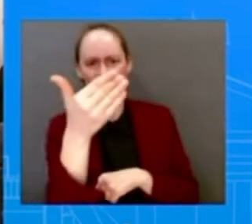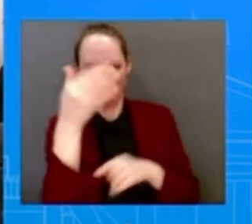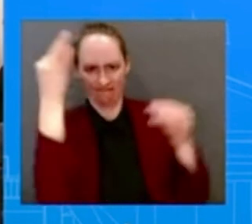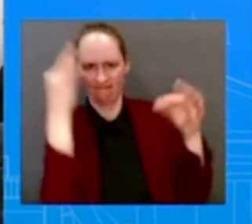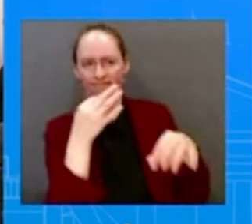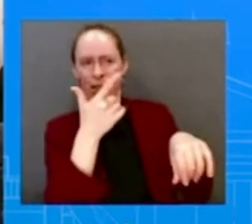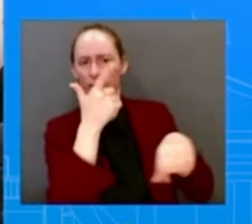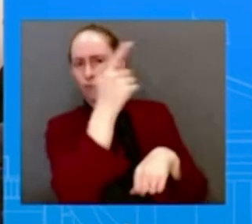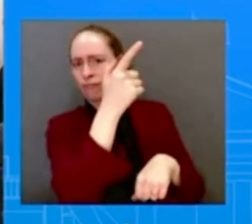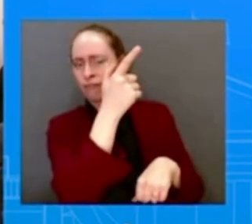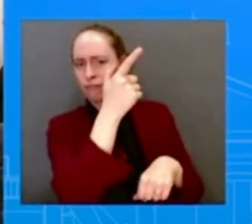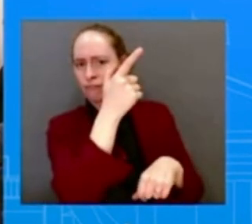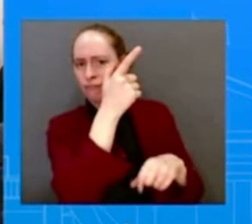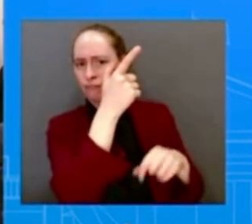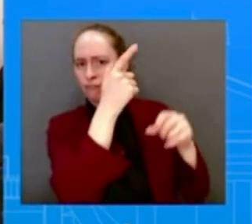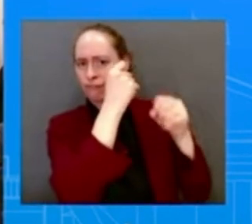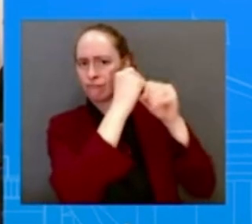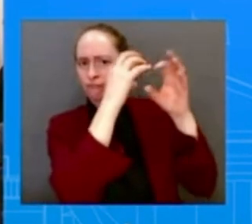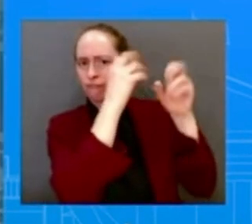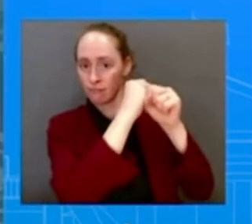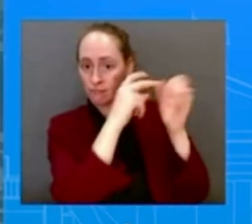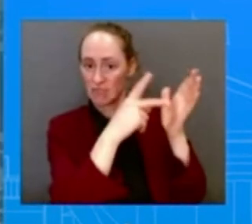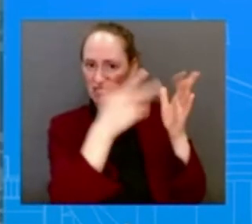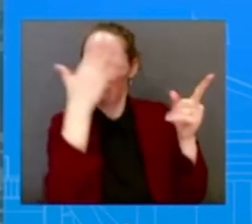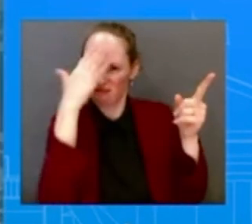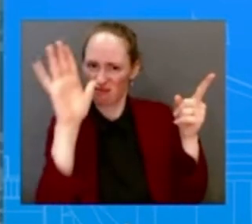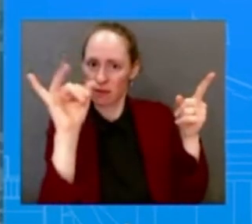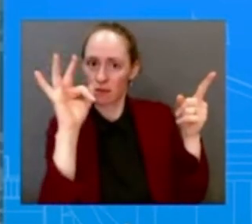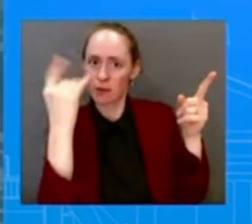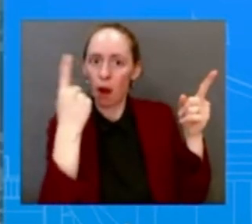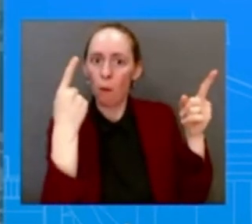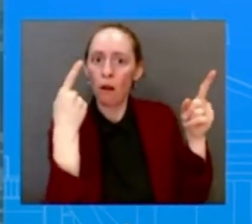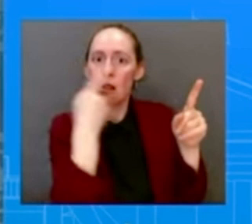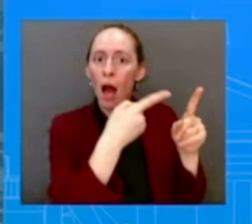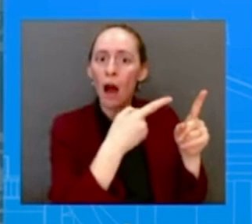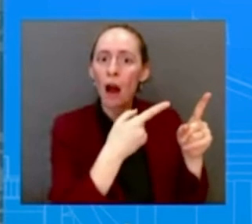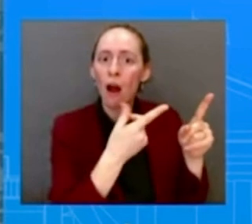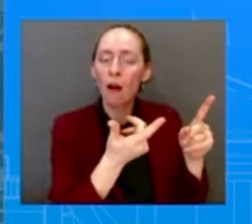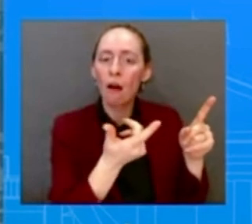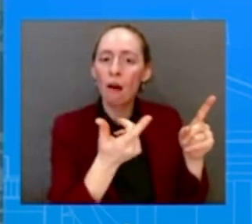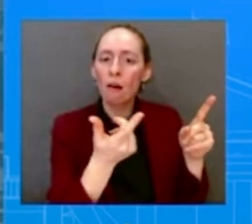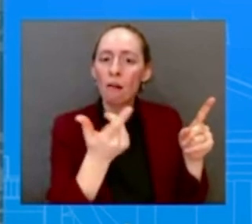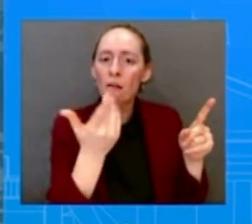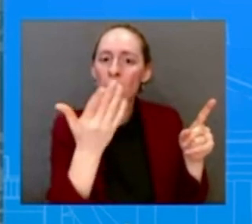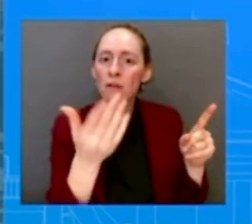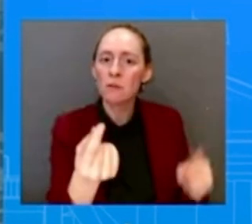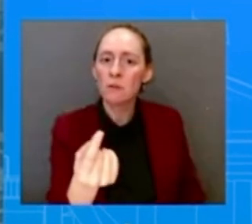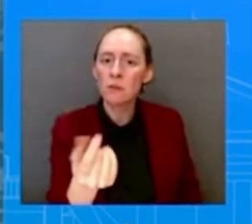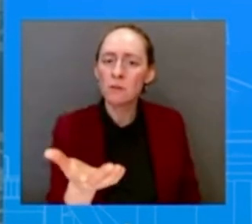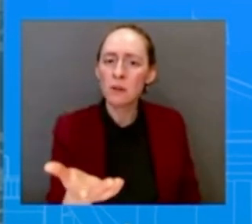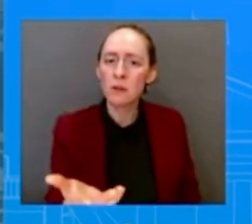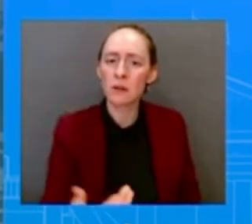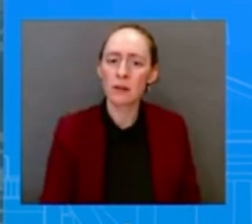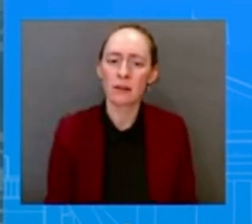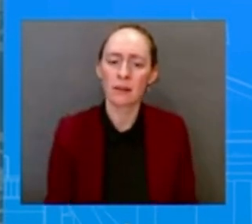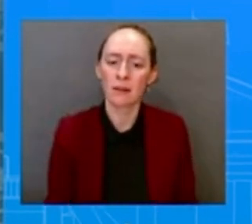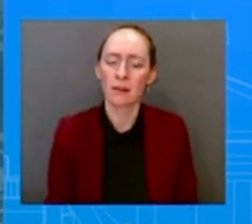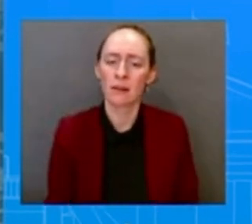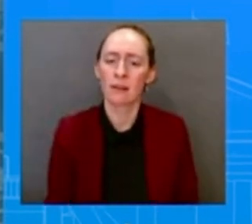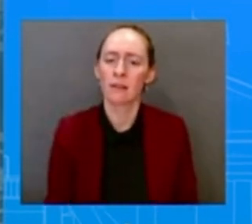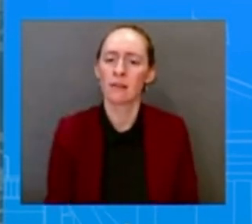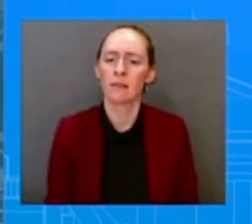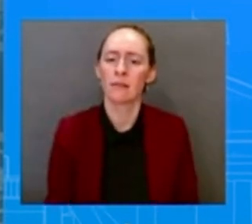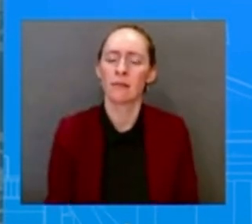unmanned object? We were able to get some fighter aircraft up and around